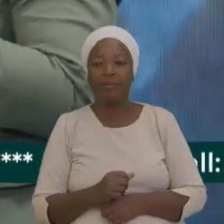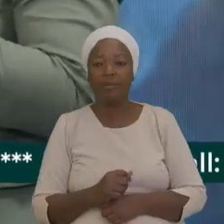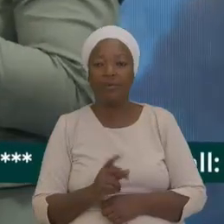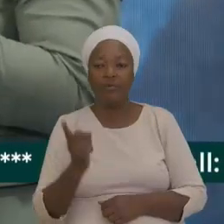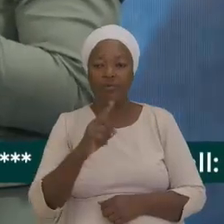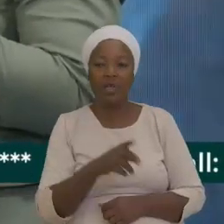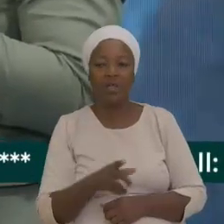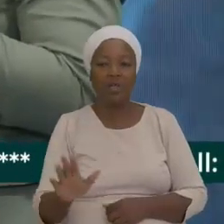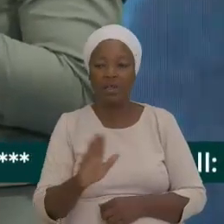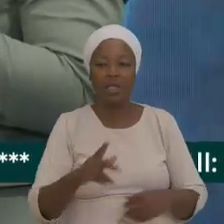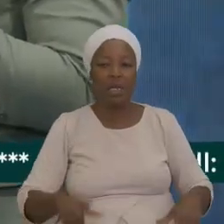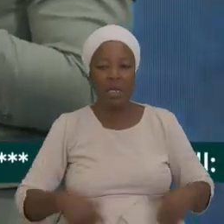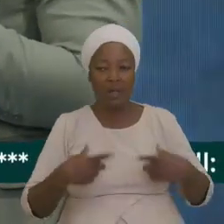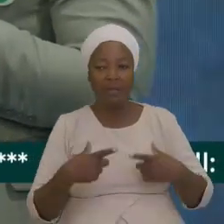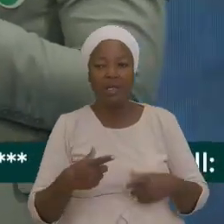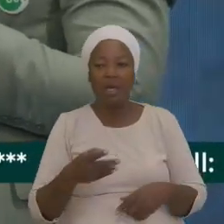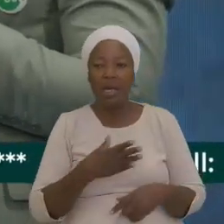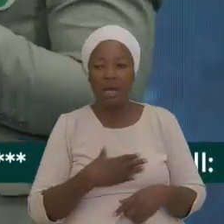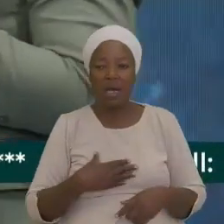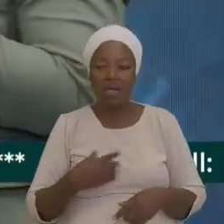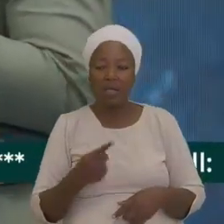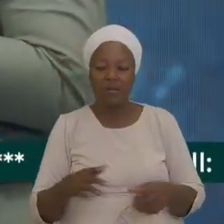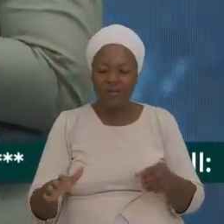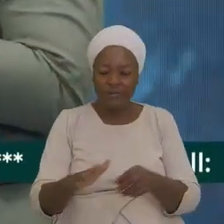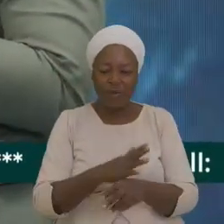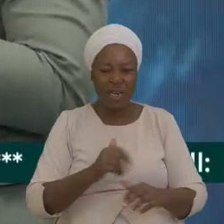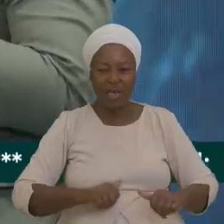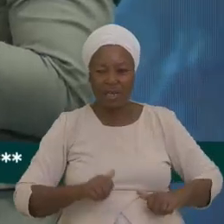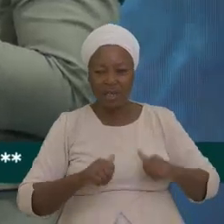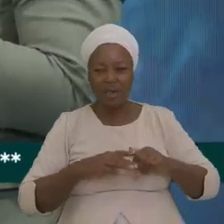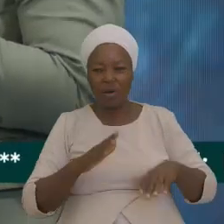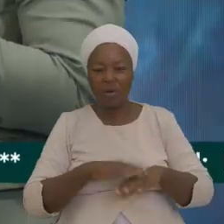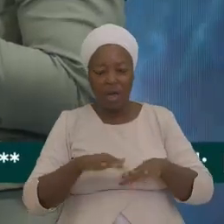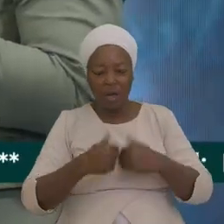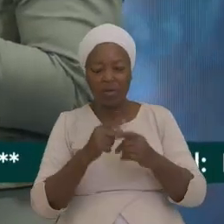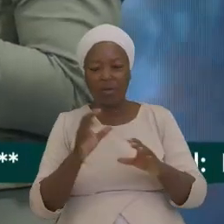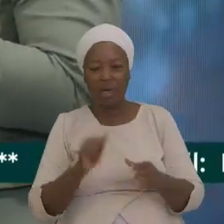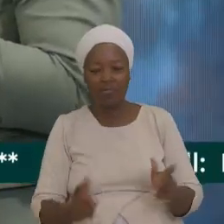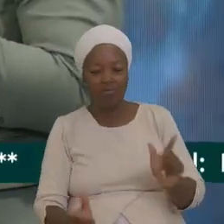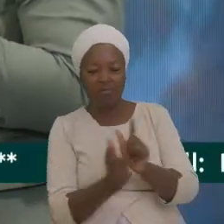And their full address, how we can get in touch with them easily.